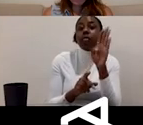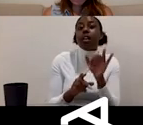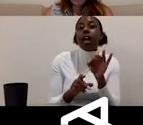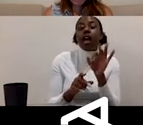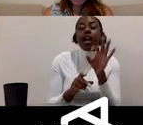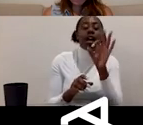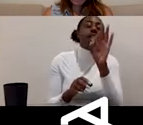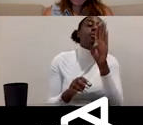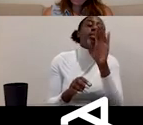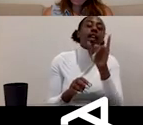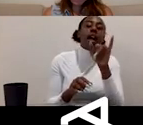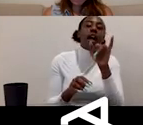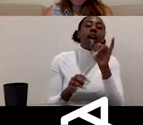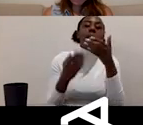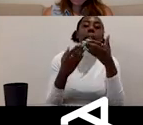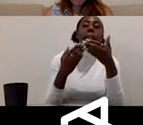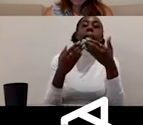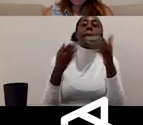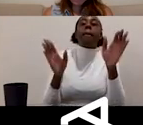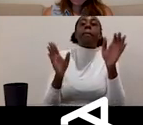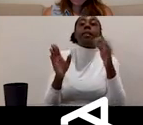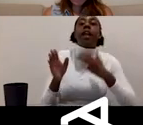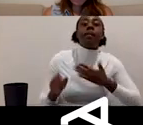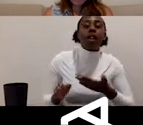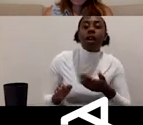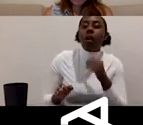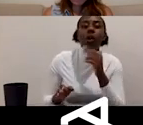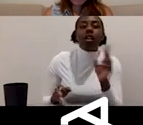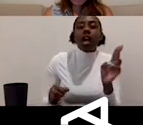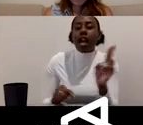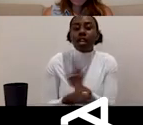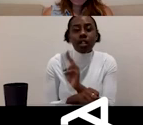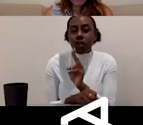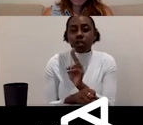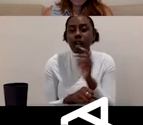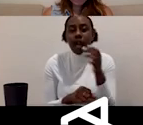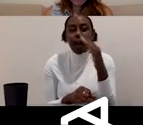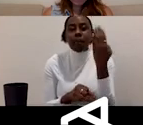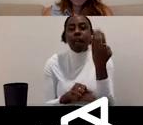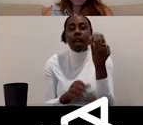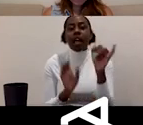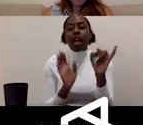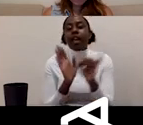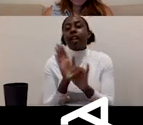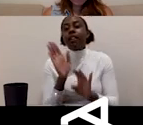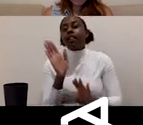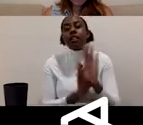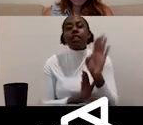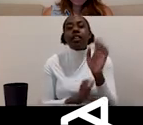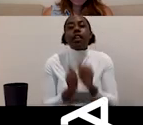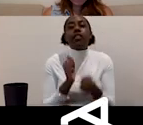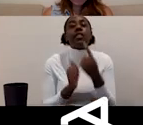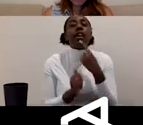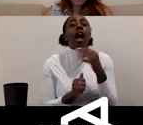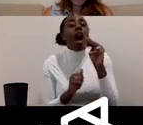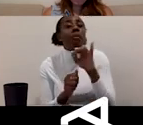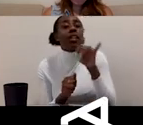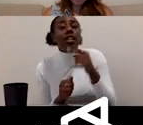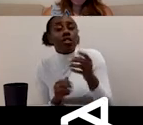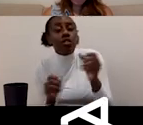using this Black identity extremist designation. This was in the spring and everyone was like, Media Justice, you won. We was like, not